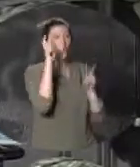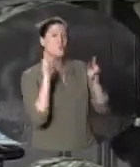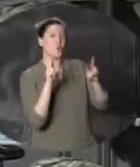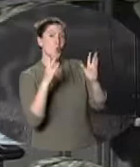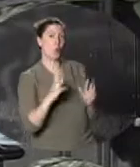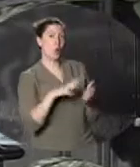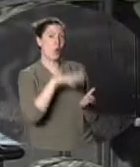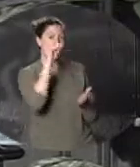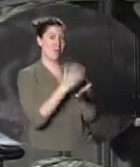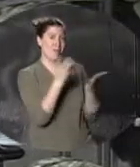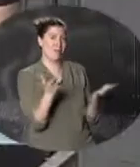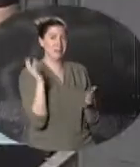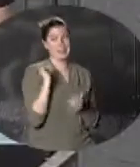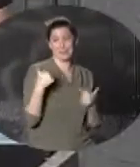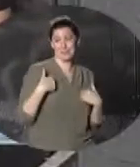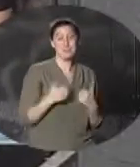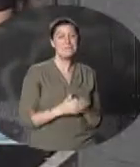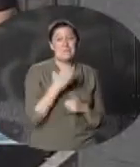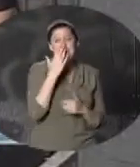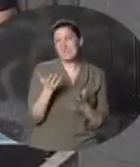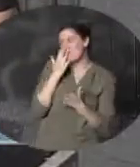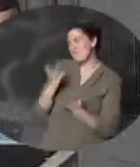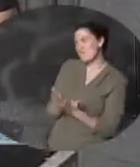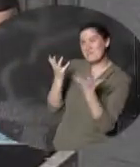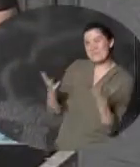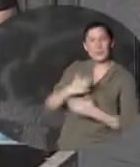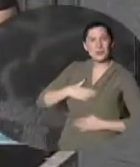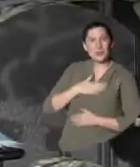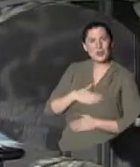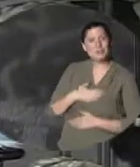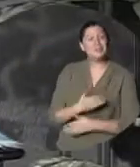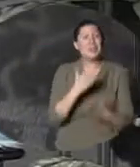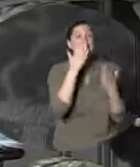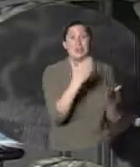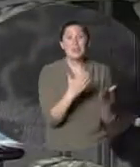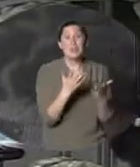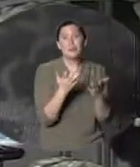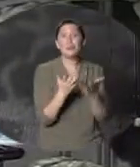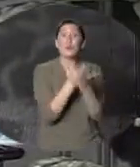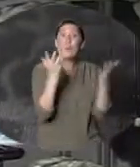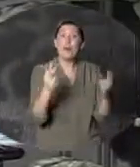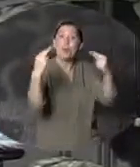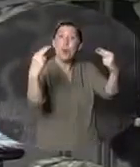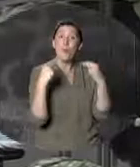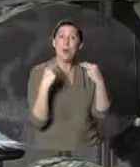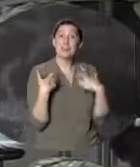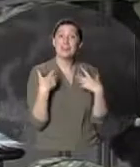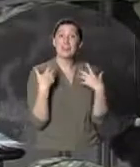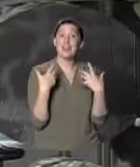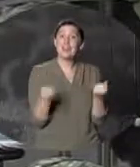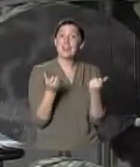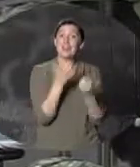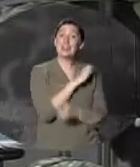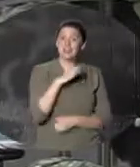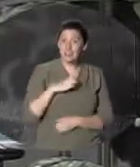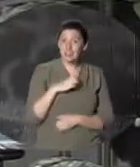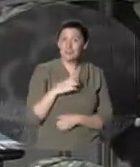lot, as have I. Great. Thank you so much for having me. I appreciate it. And thank you so much for tuning in to Healthy Cleveland. You can get all